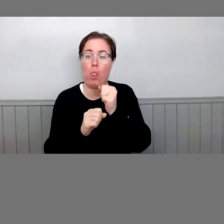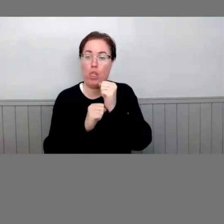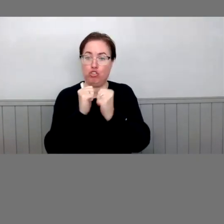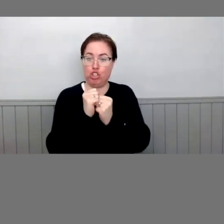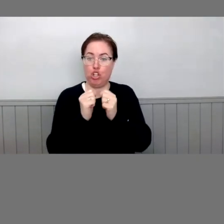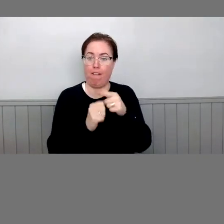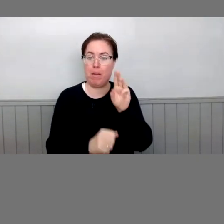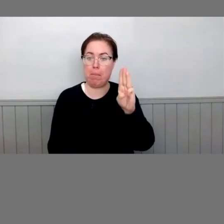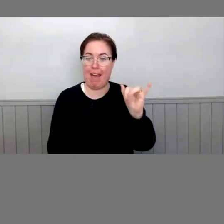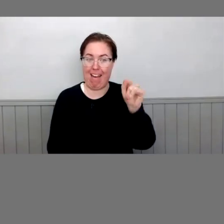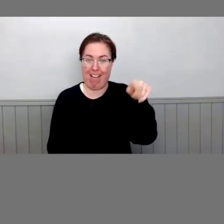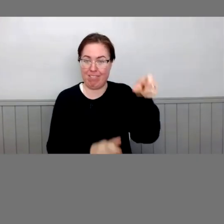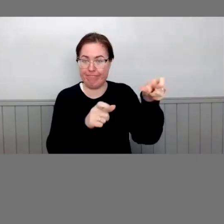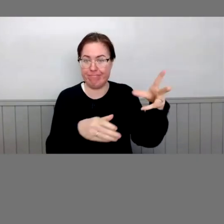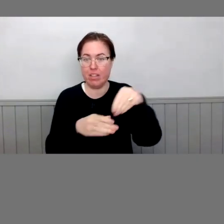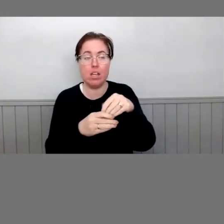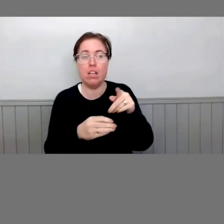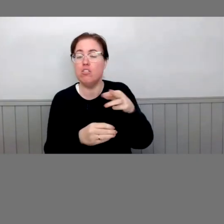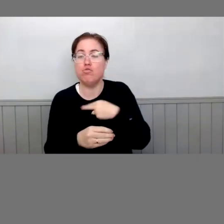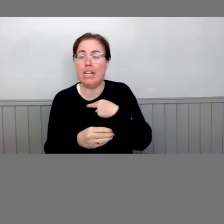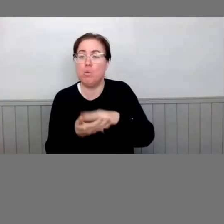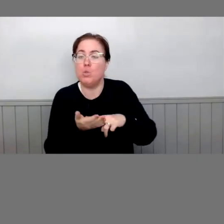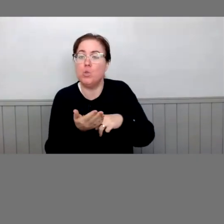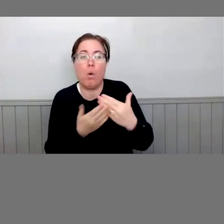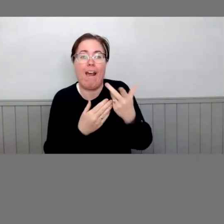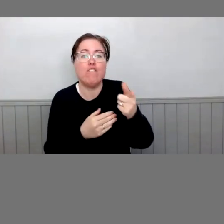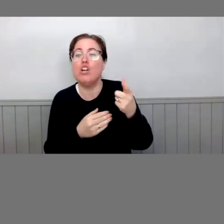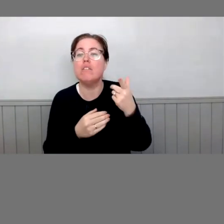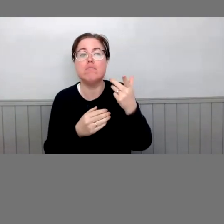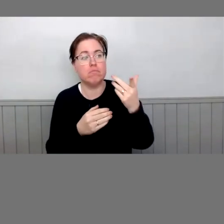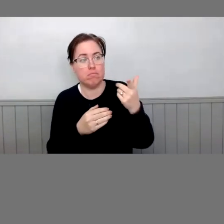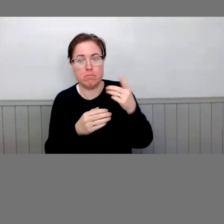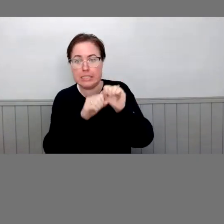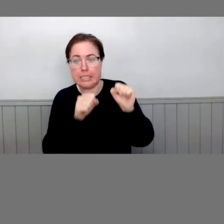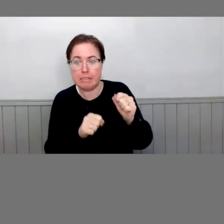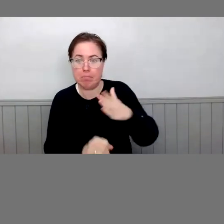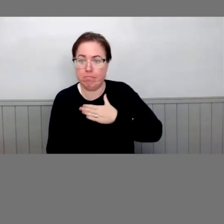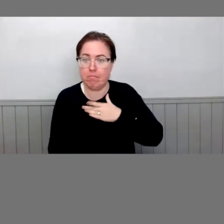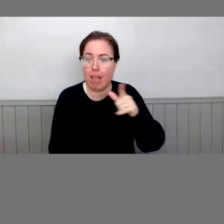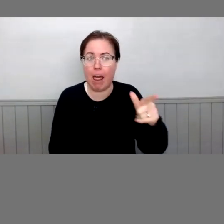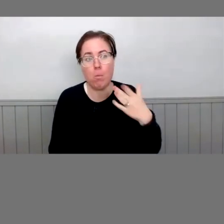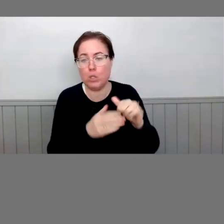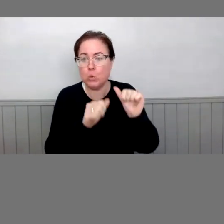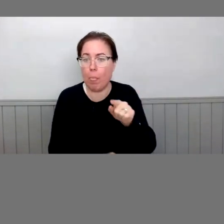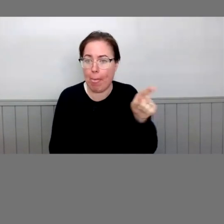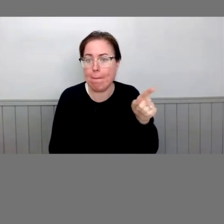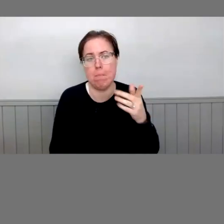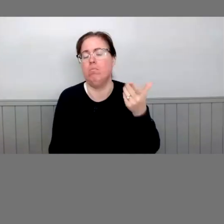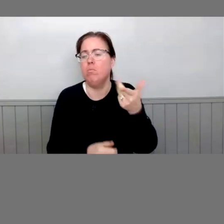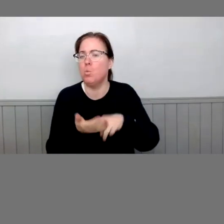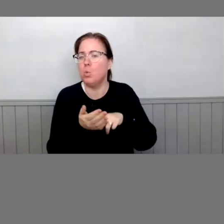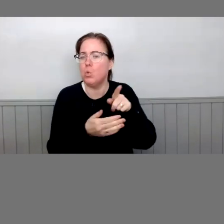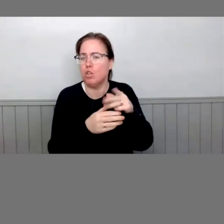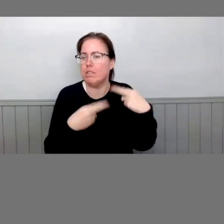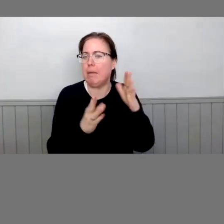we, used whatever platforms were most suitable for our PPI contributors. We identified that at the start